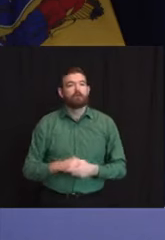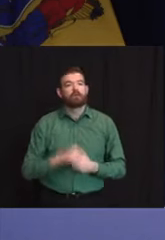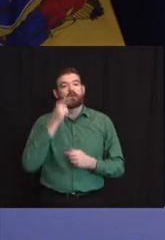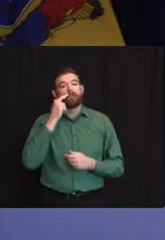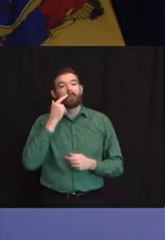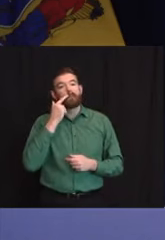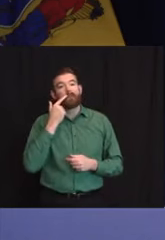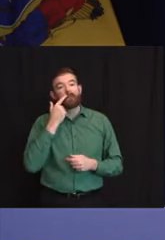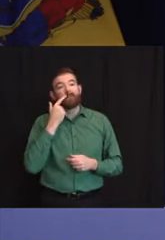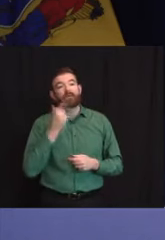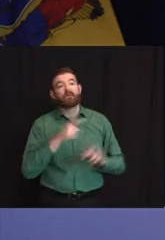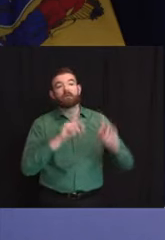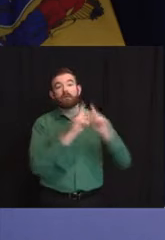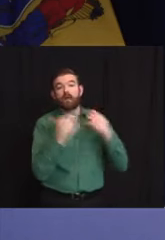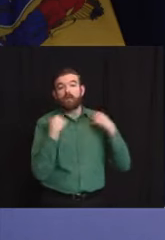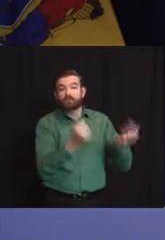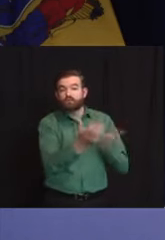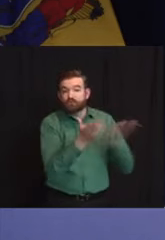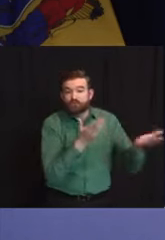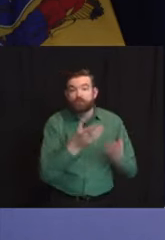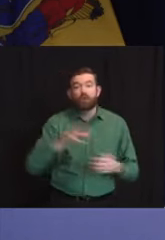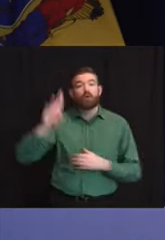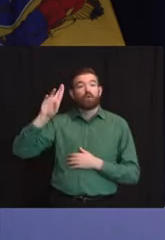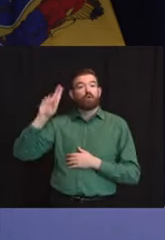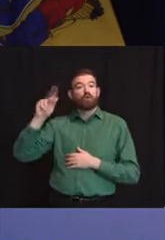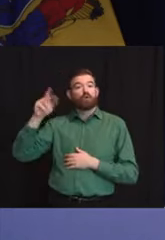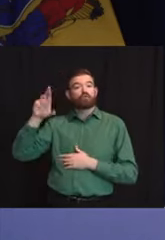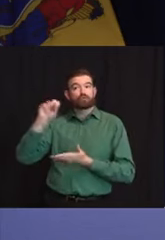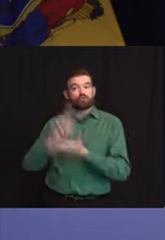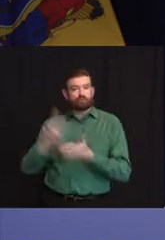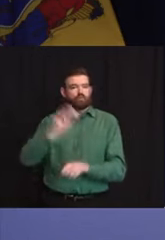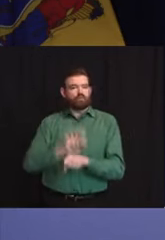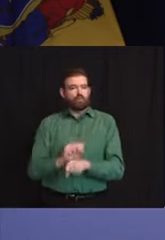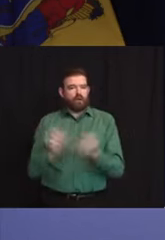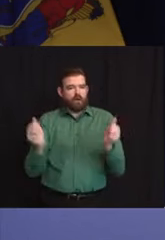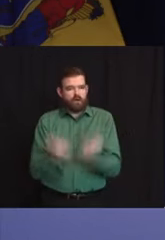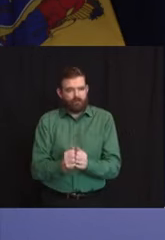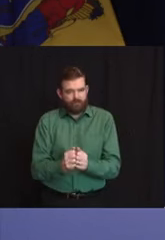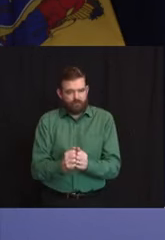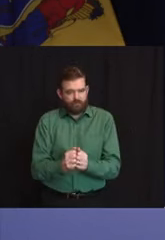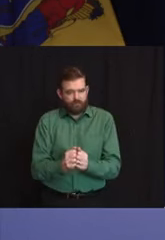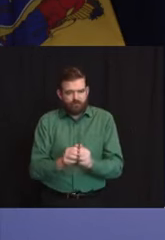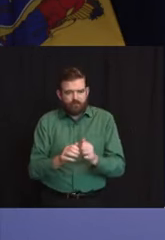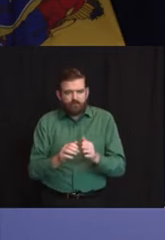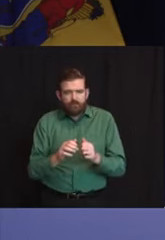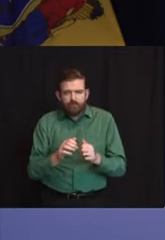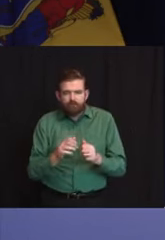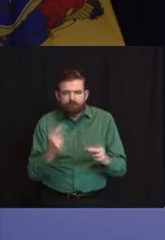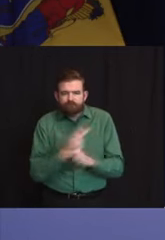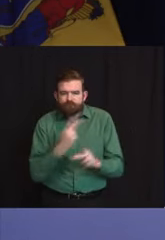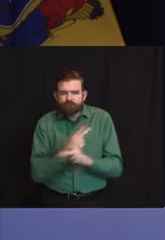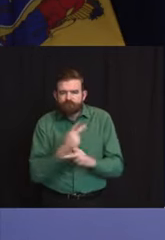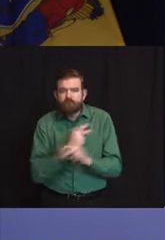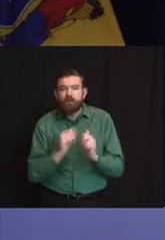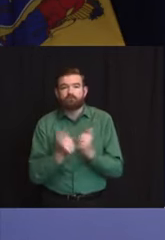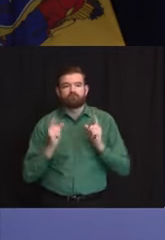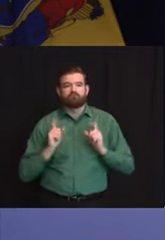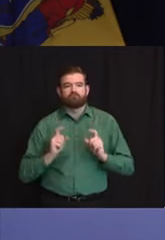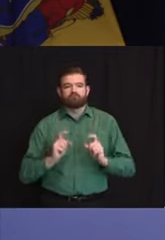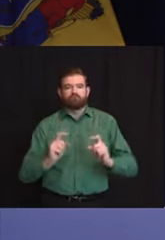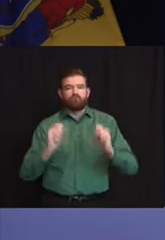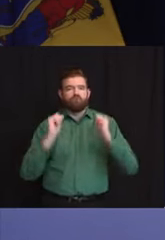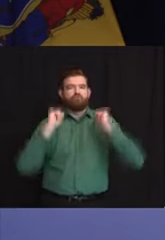Strom, they are developing a plan that may be rolled out as early as next week to do wide-scale testing